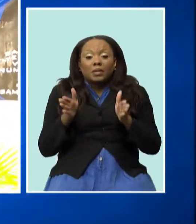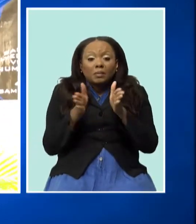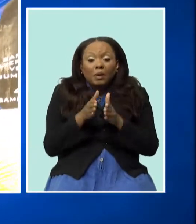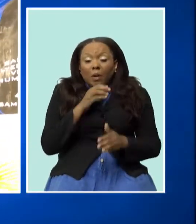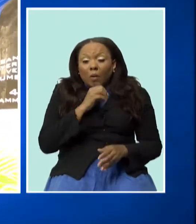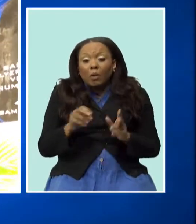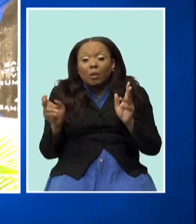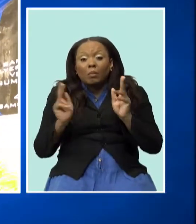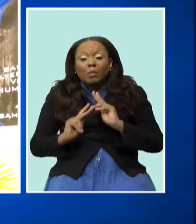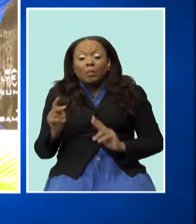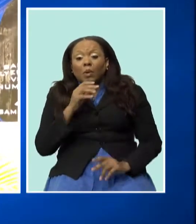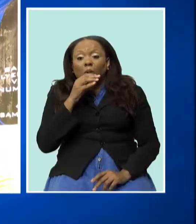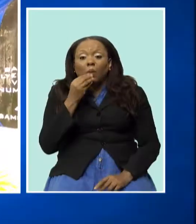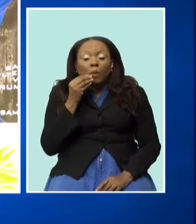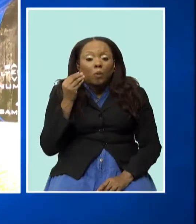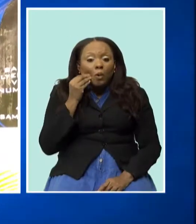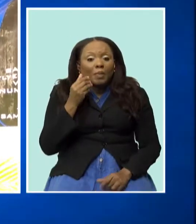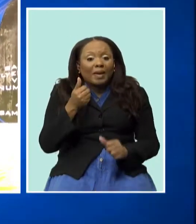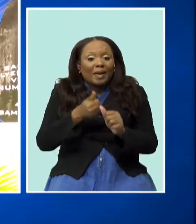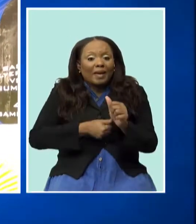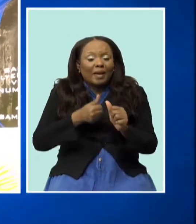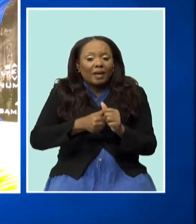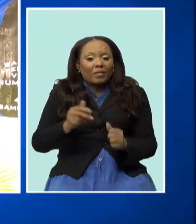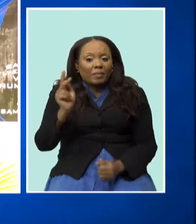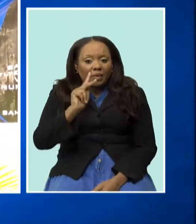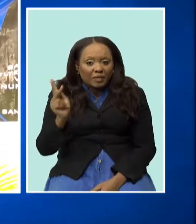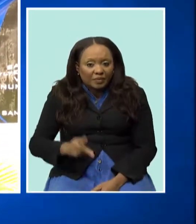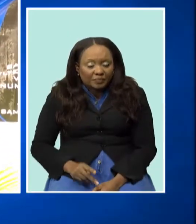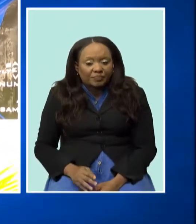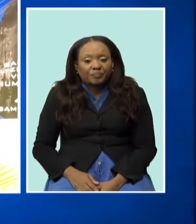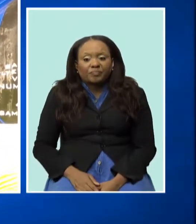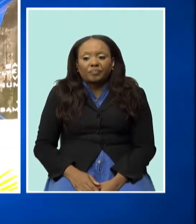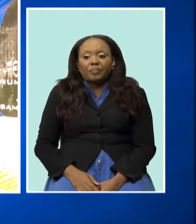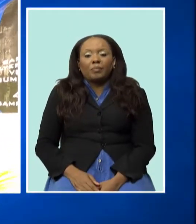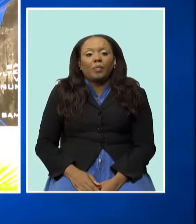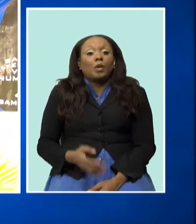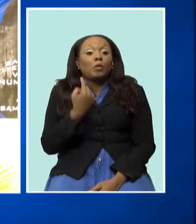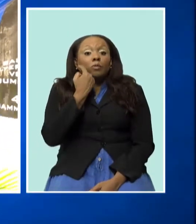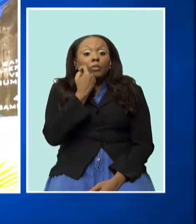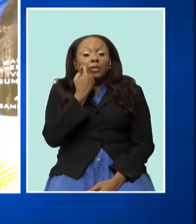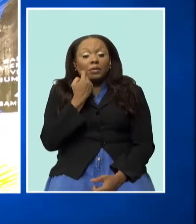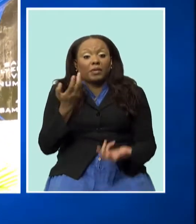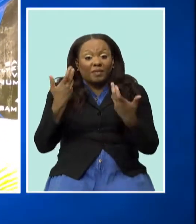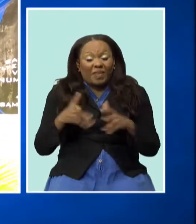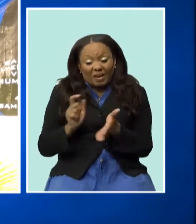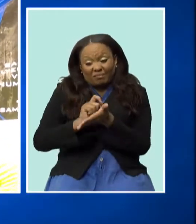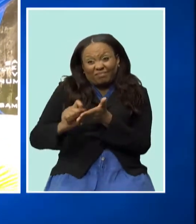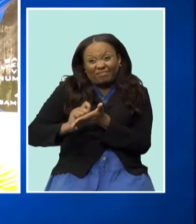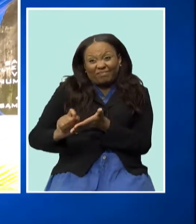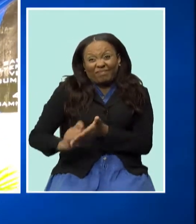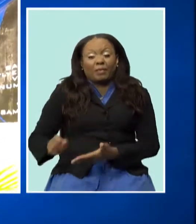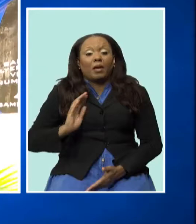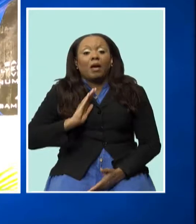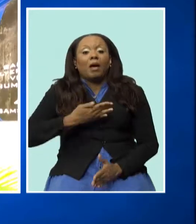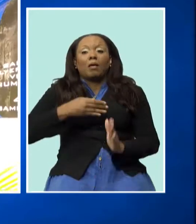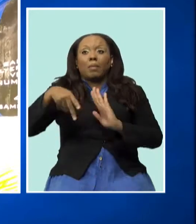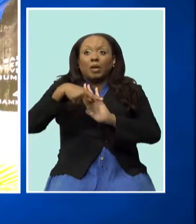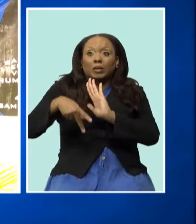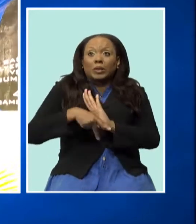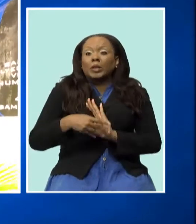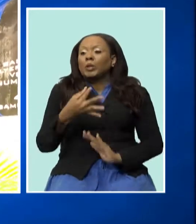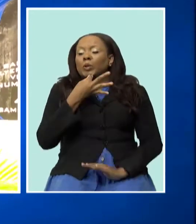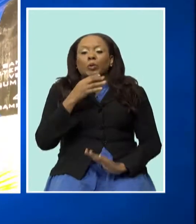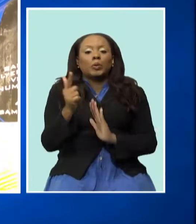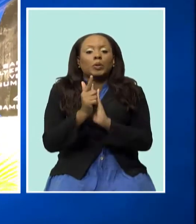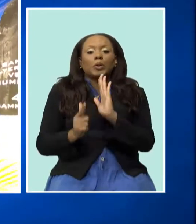run those facilities. That is why we finished the policy very recently, and hopefully very soon with the Law Reform Commission we'll be doing the